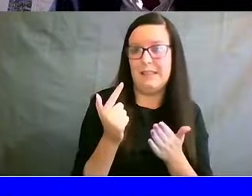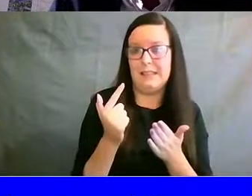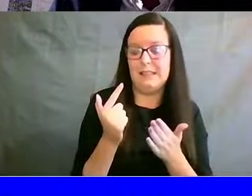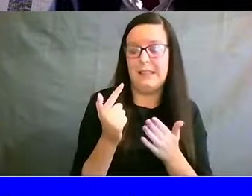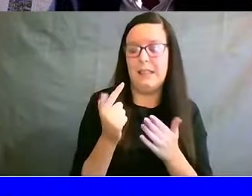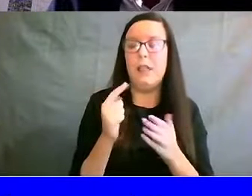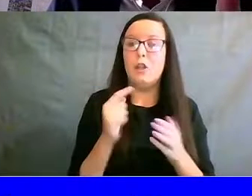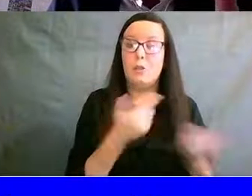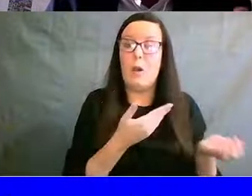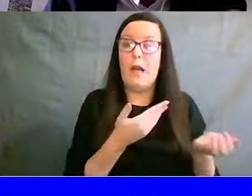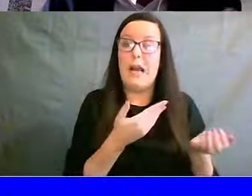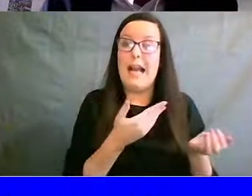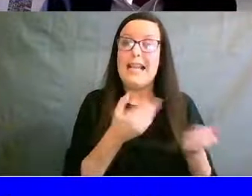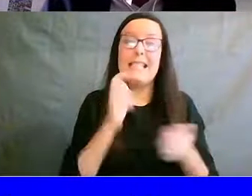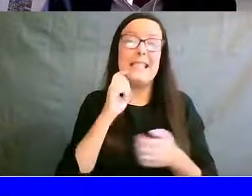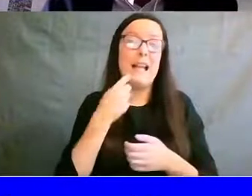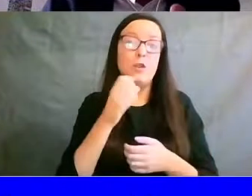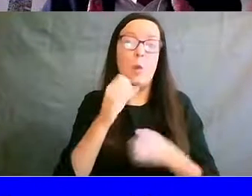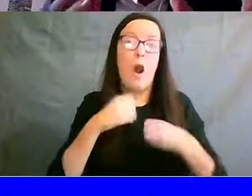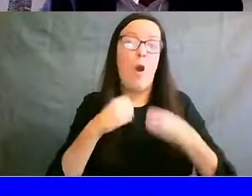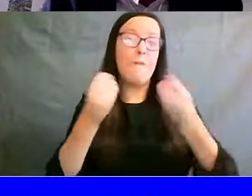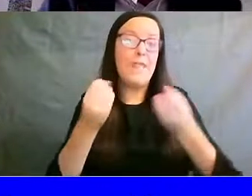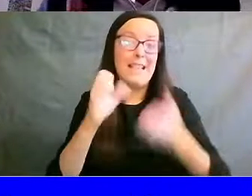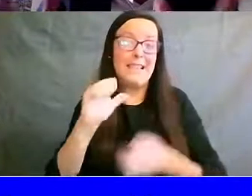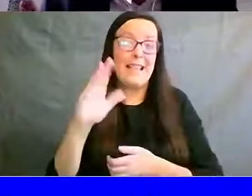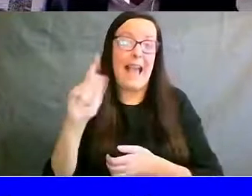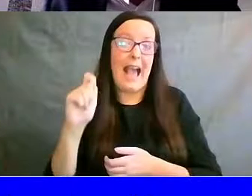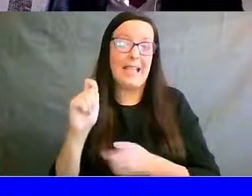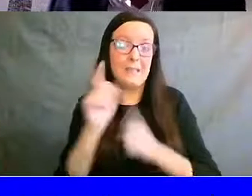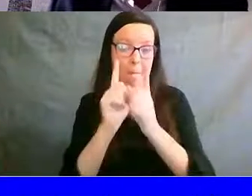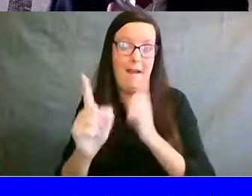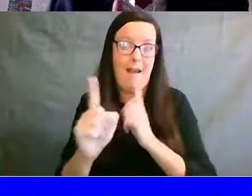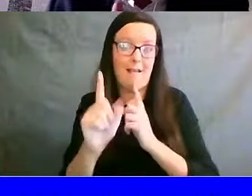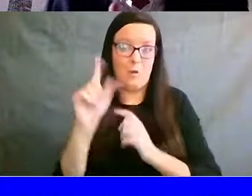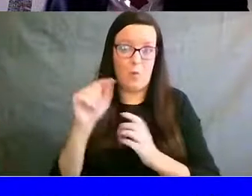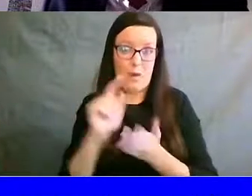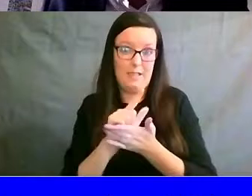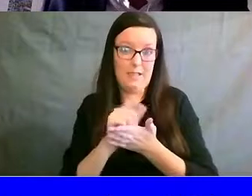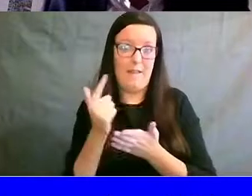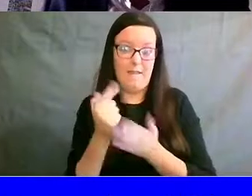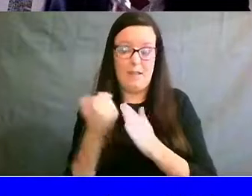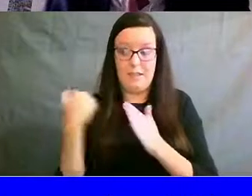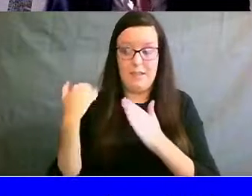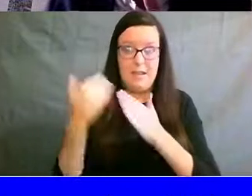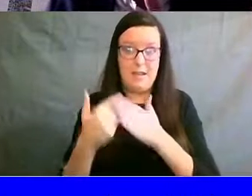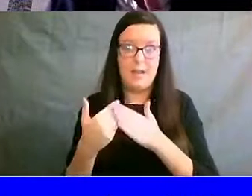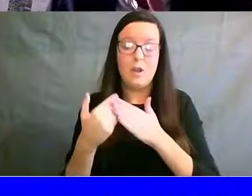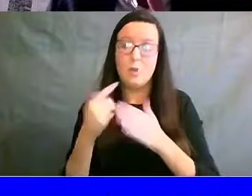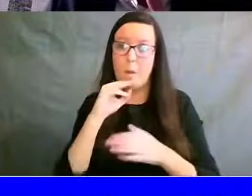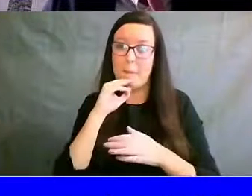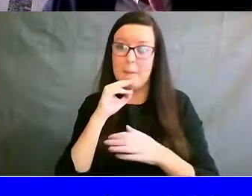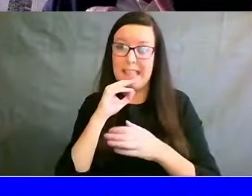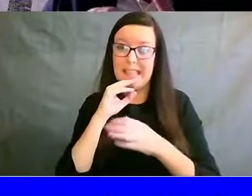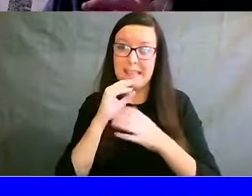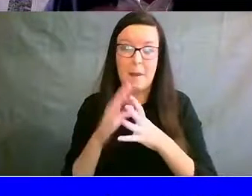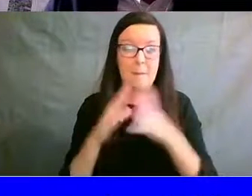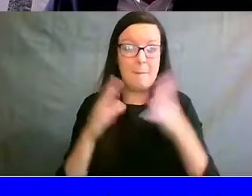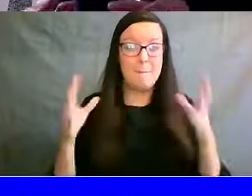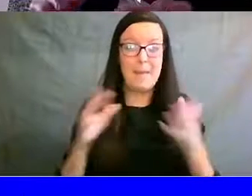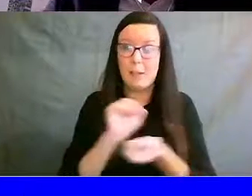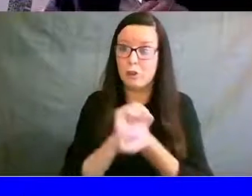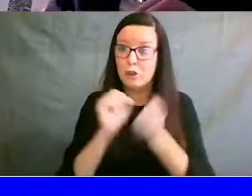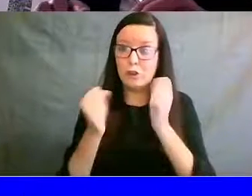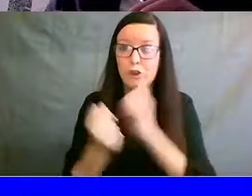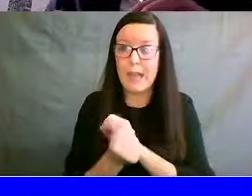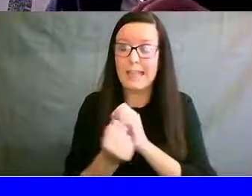Act was passed. And this, again, wrought further changes for Ireland's special measures framework. It's